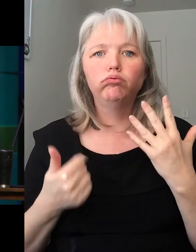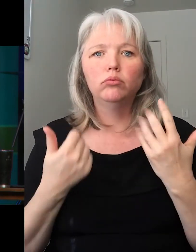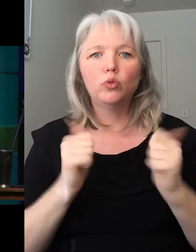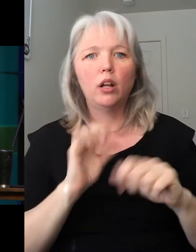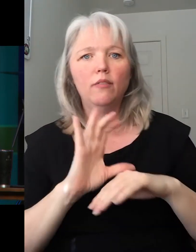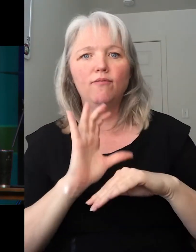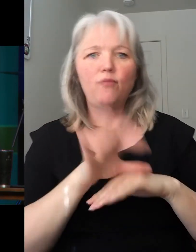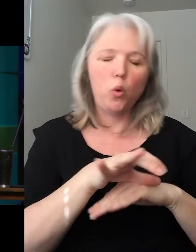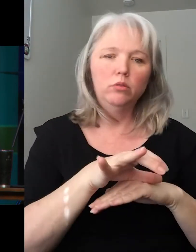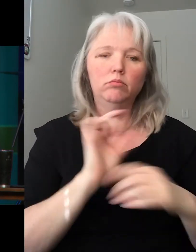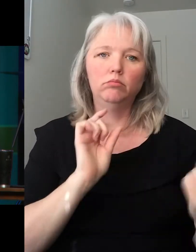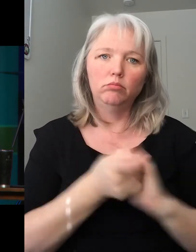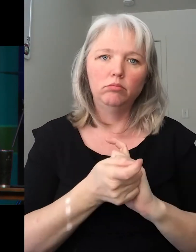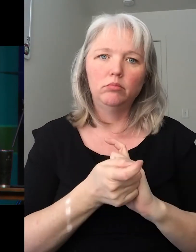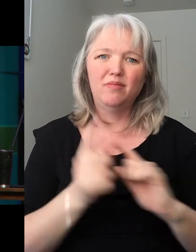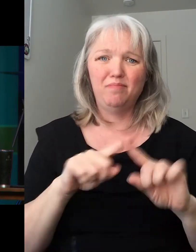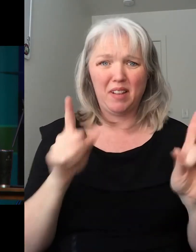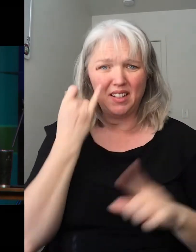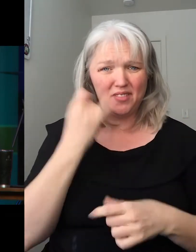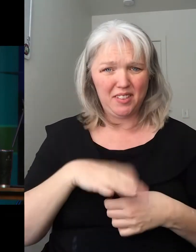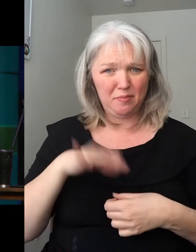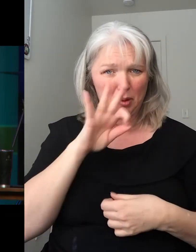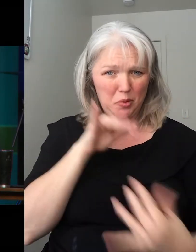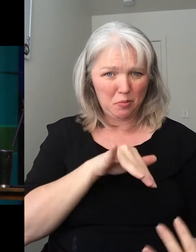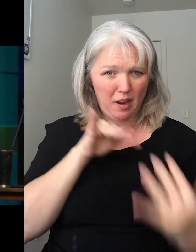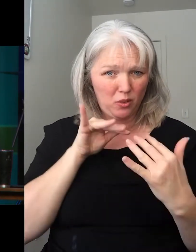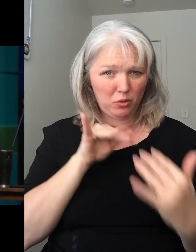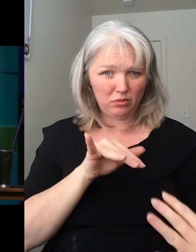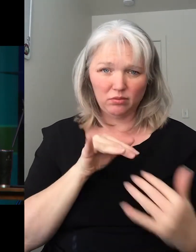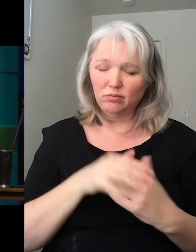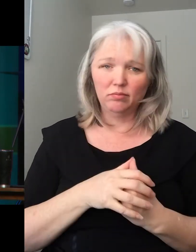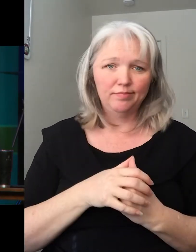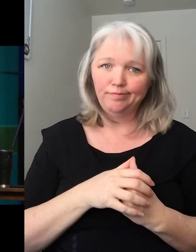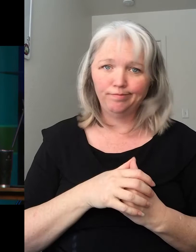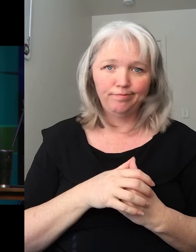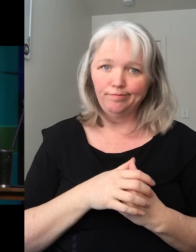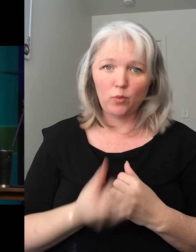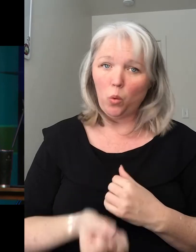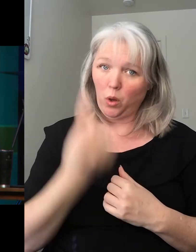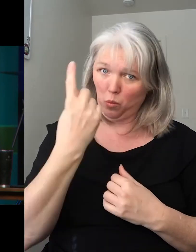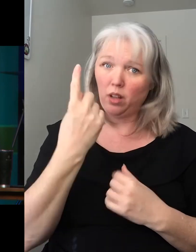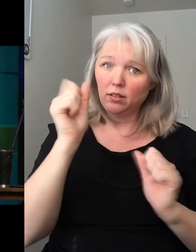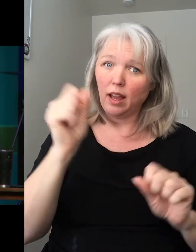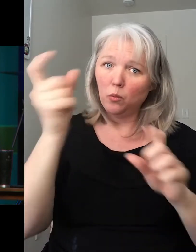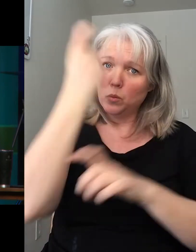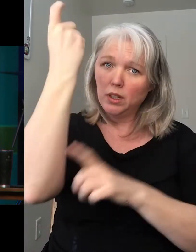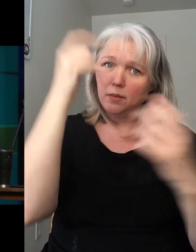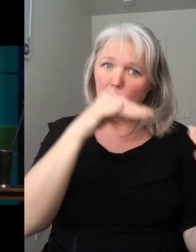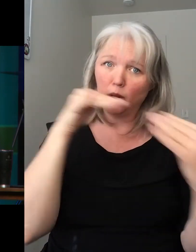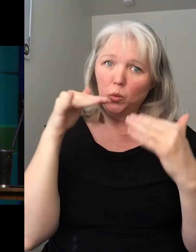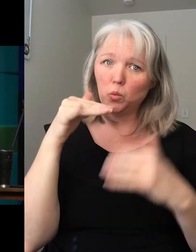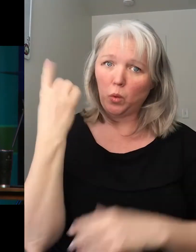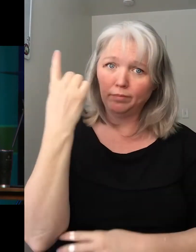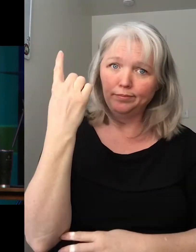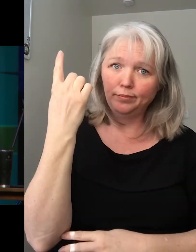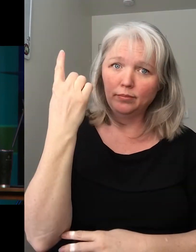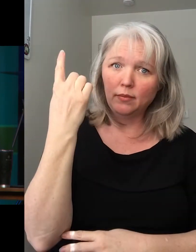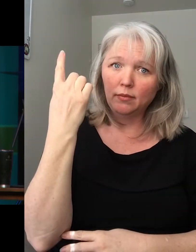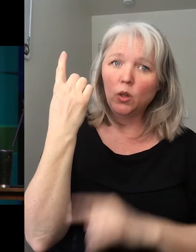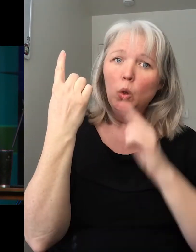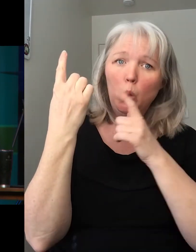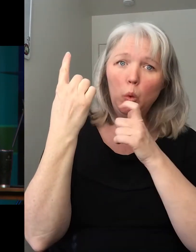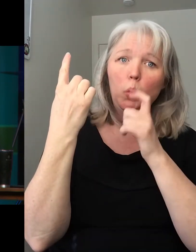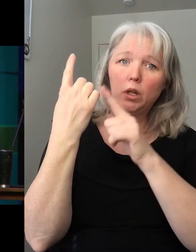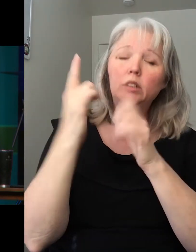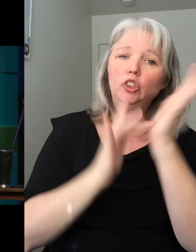those things to bring them about. But if it's a spiritual battle, there's only one who can win that battle.